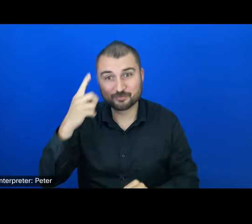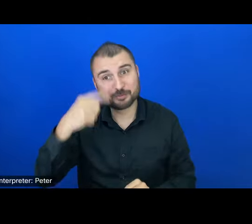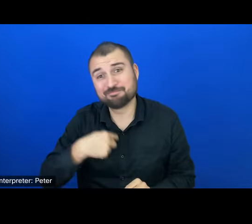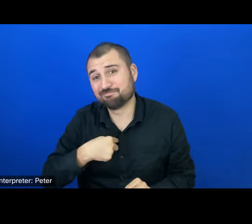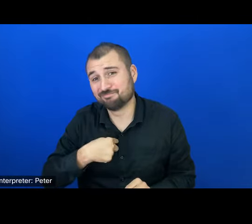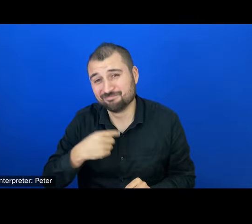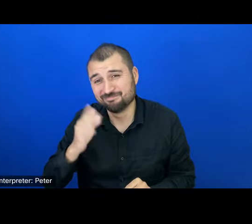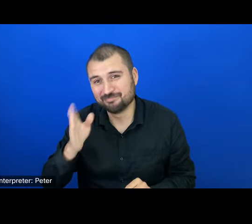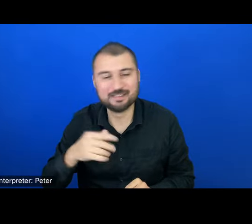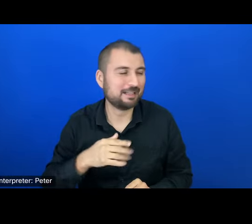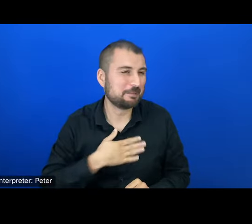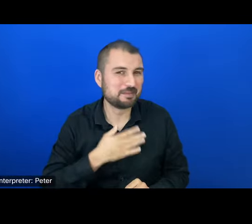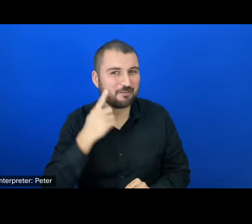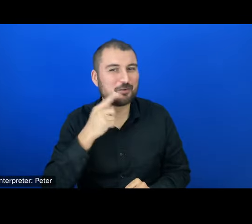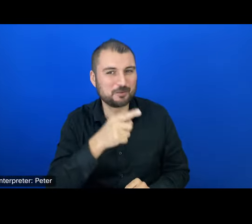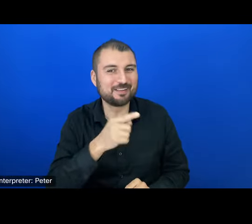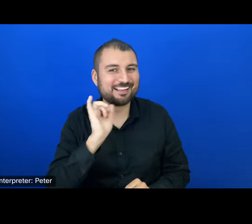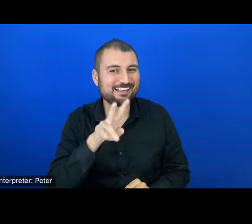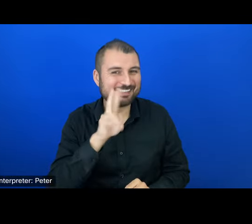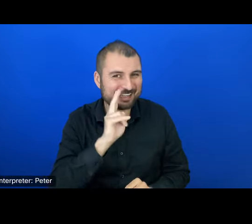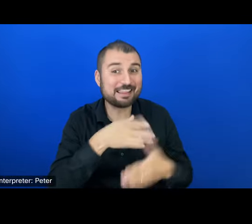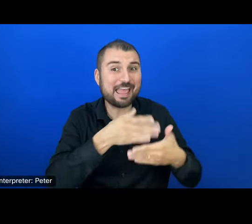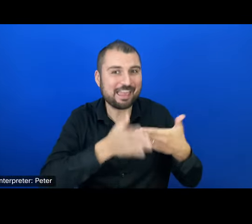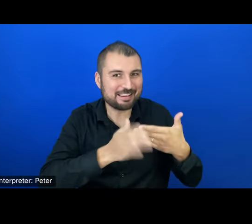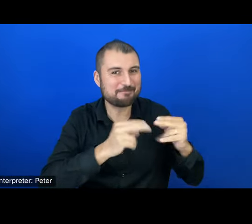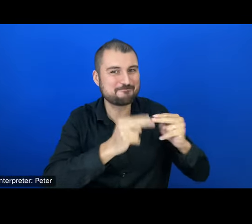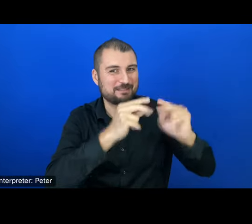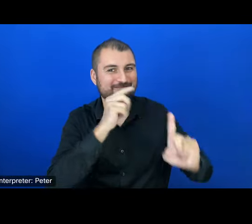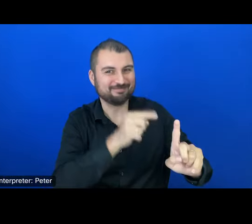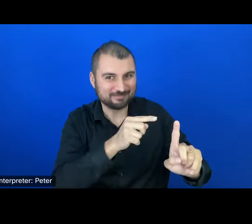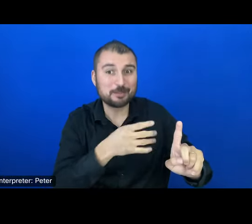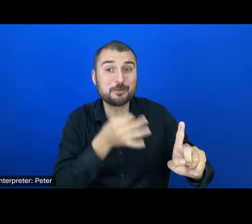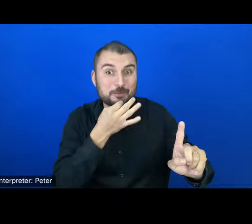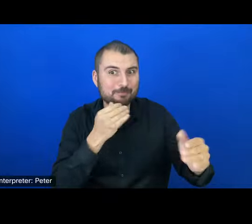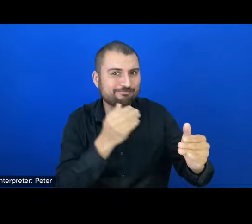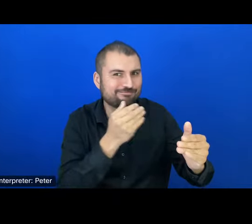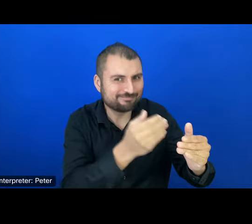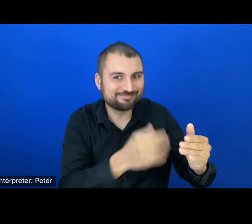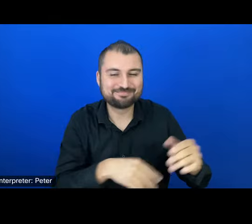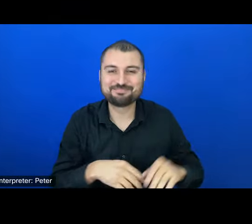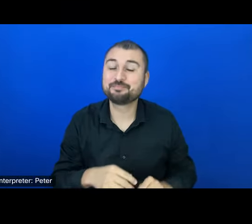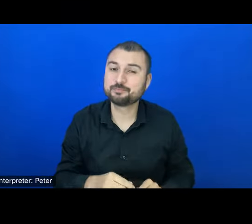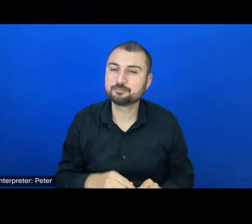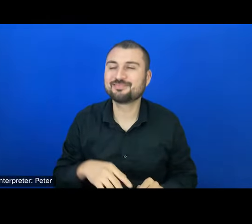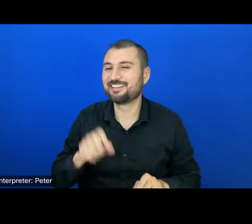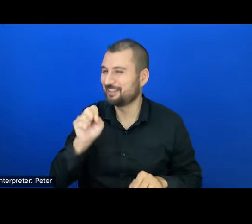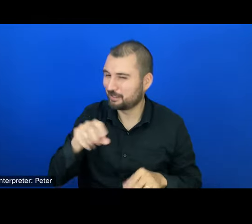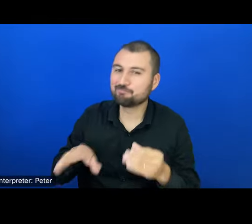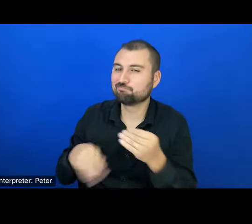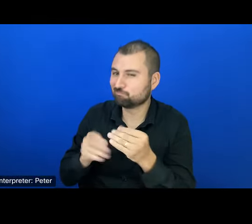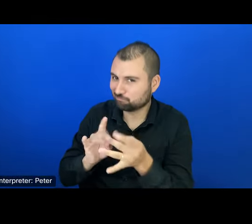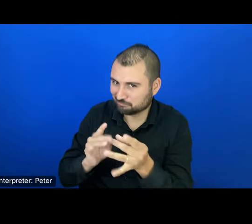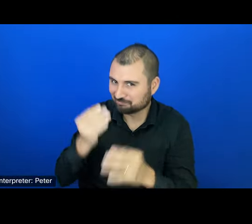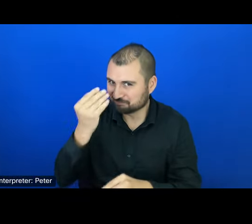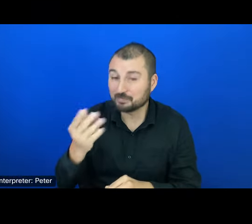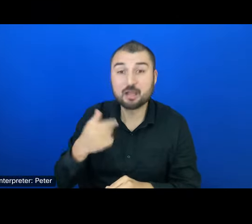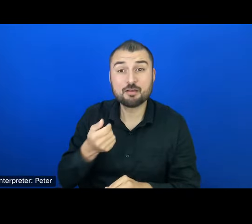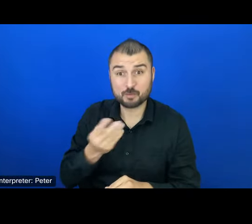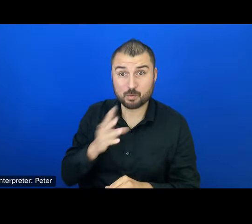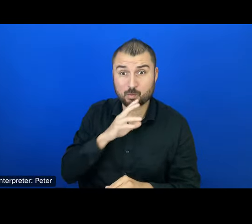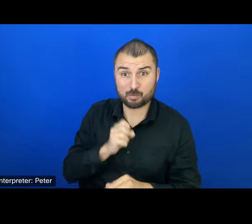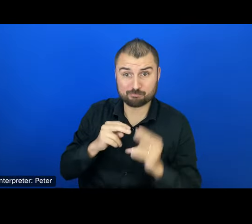I'm happy for you. The ending is in sight. Yes, and a little bit aside on that, we had old buildings that some of them